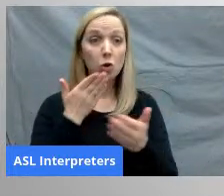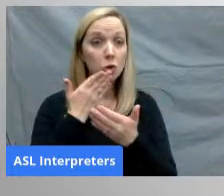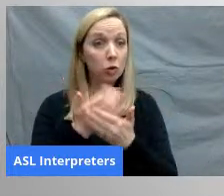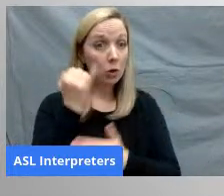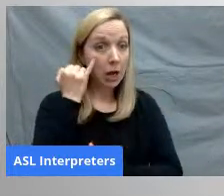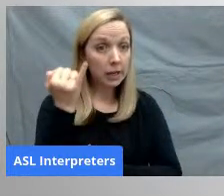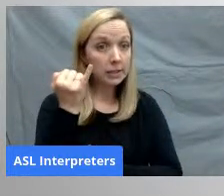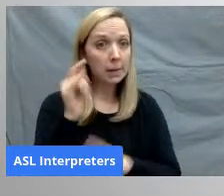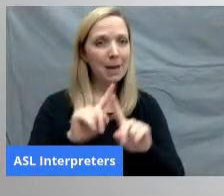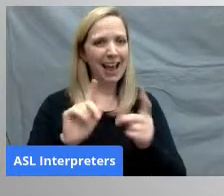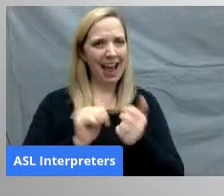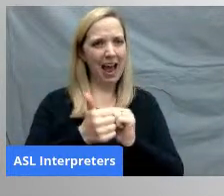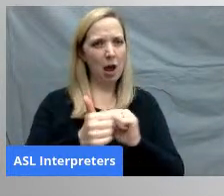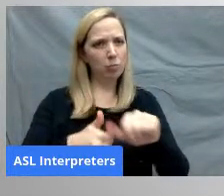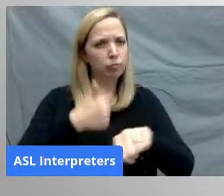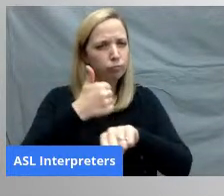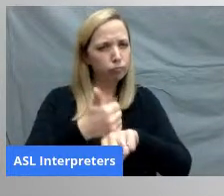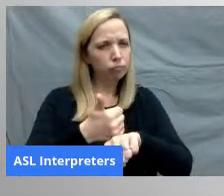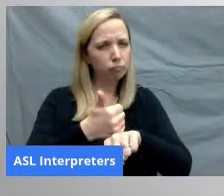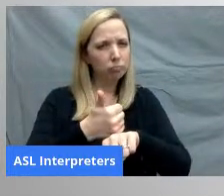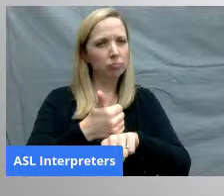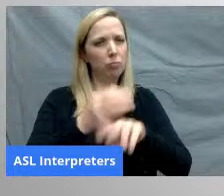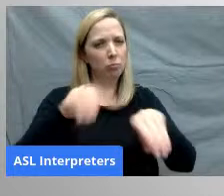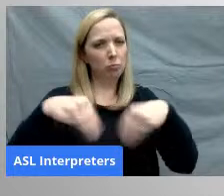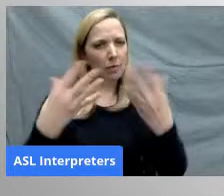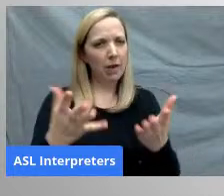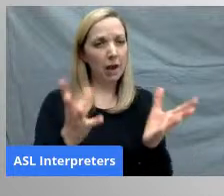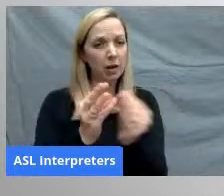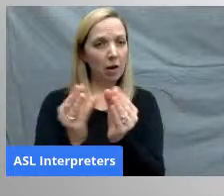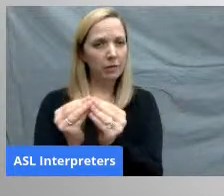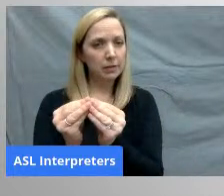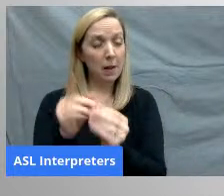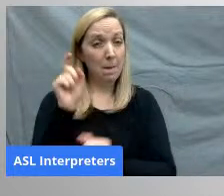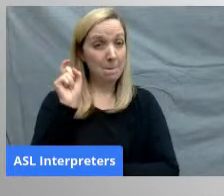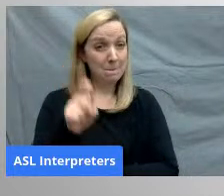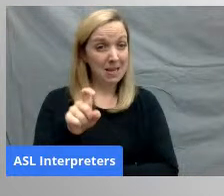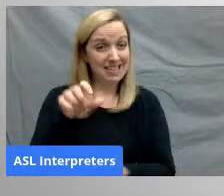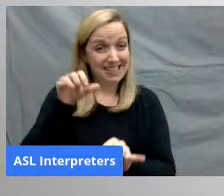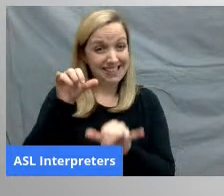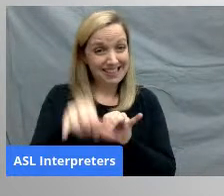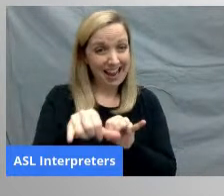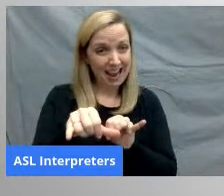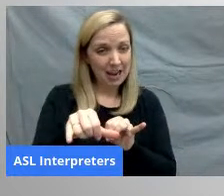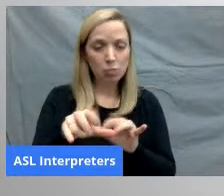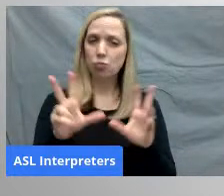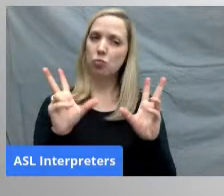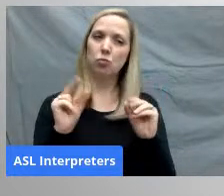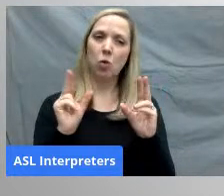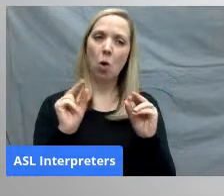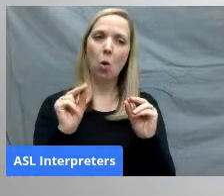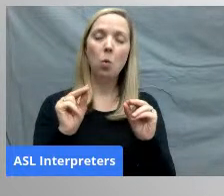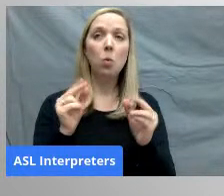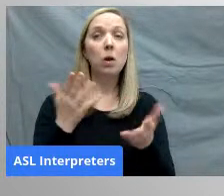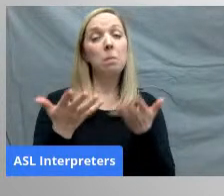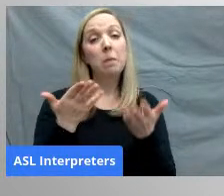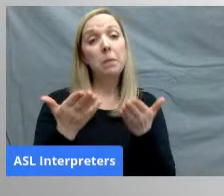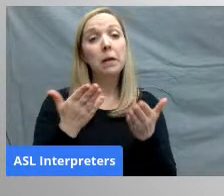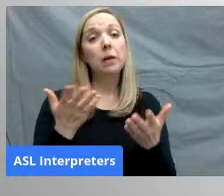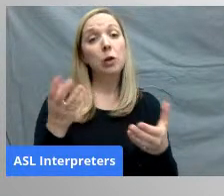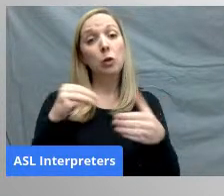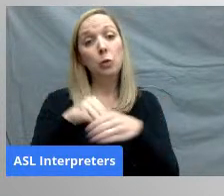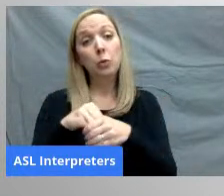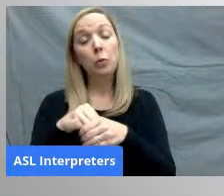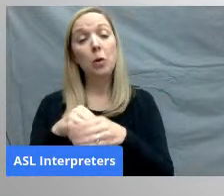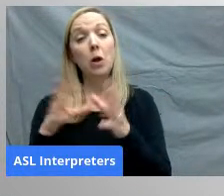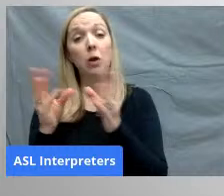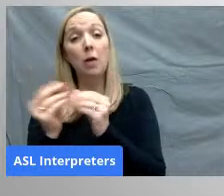Gaskins will talk about later, didn't necessarily have to remain the same, and that it would be helpful to combine those conference dates with a break, especially for those parents who plan